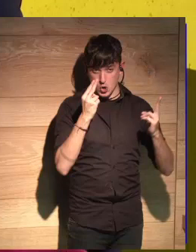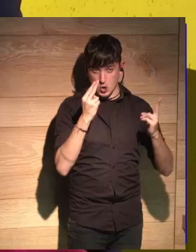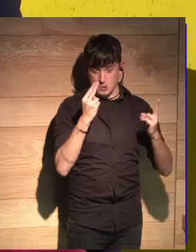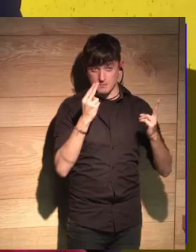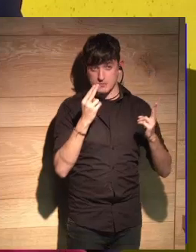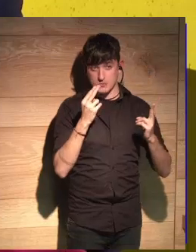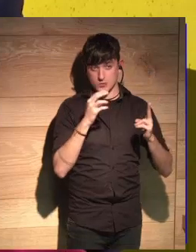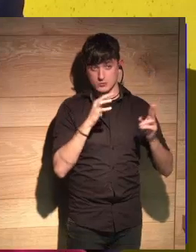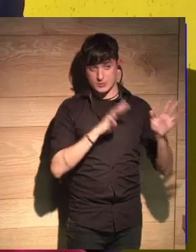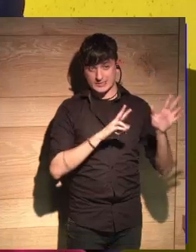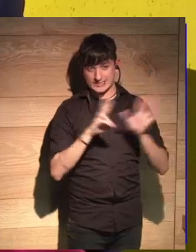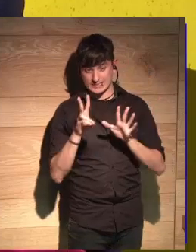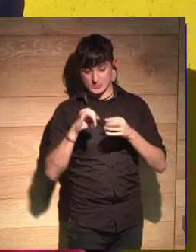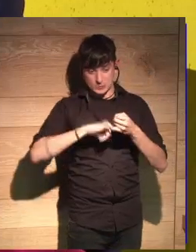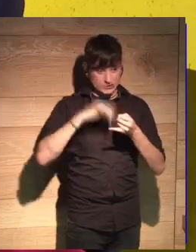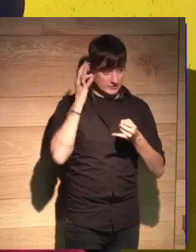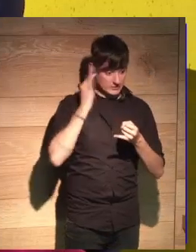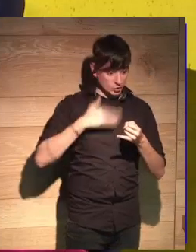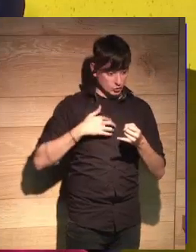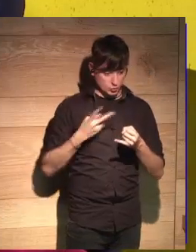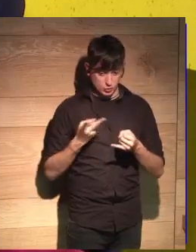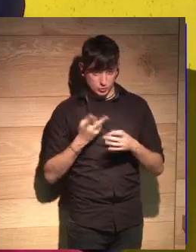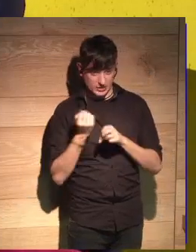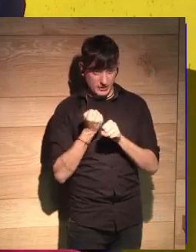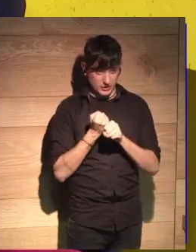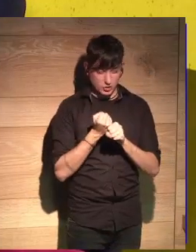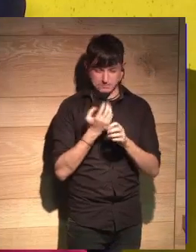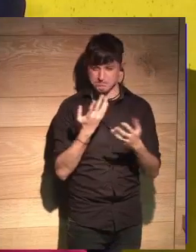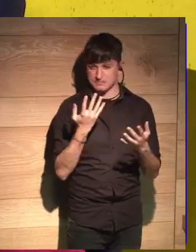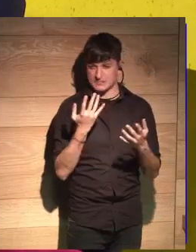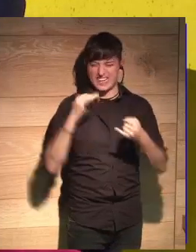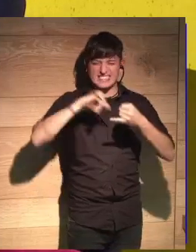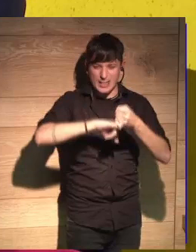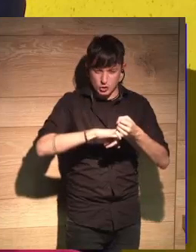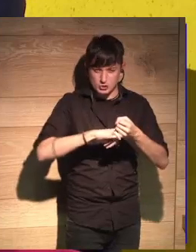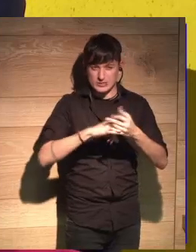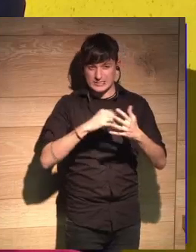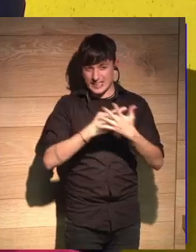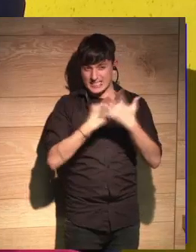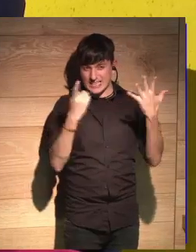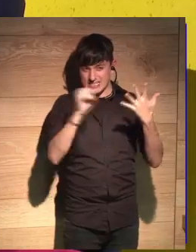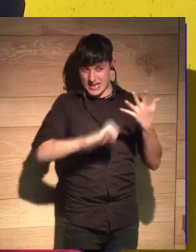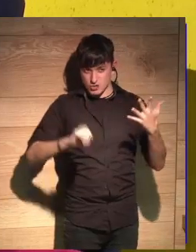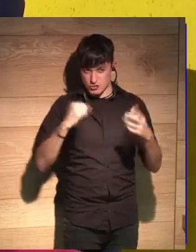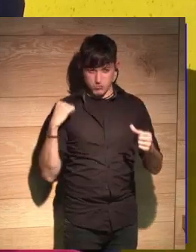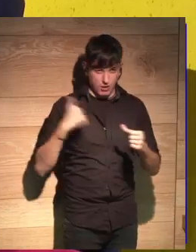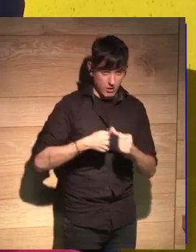wife, and I had been married for 16 years, and Marie and I have now been married